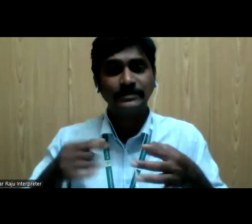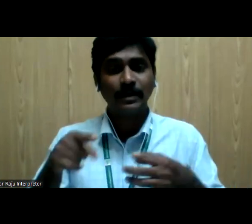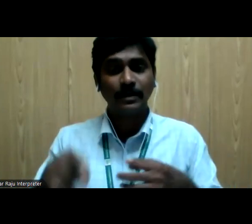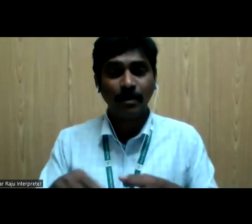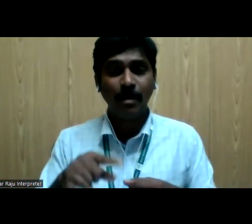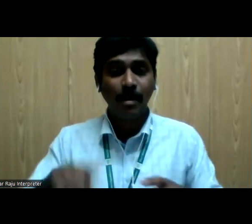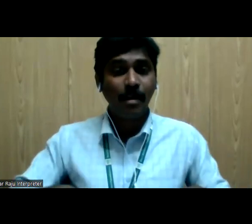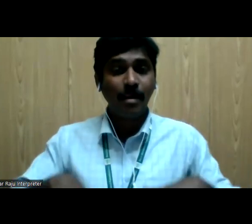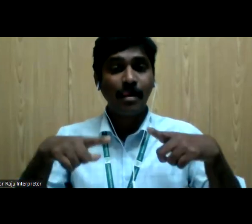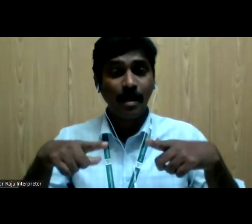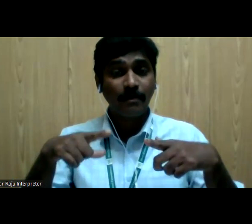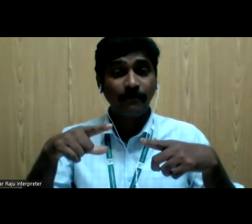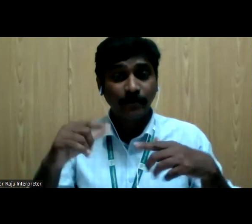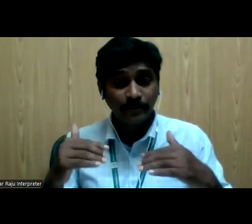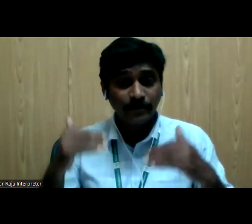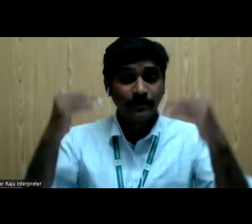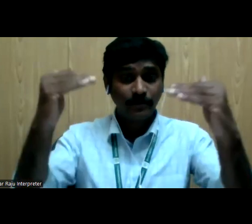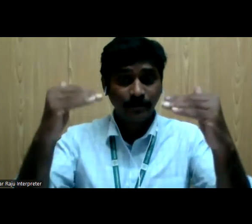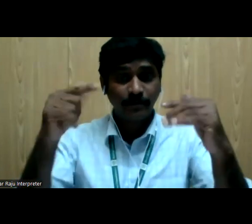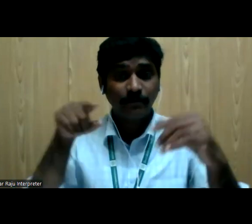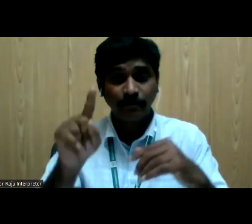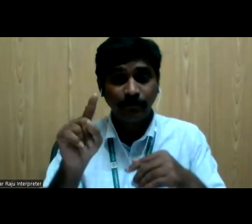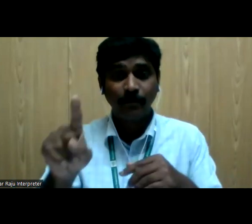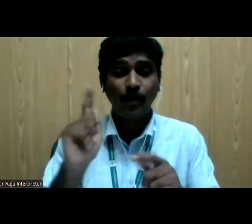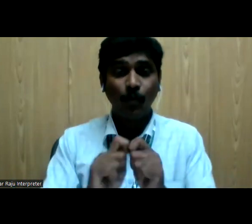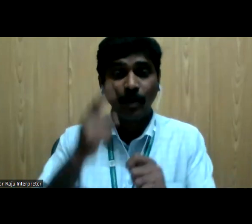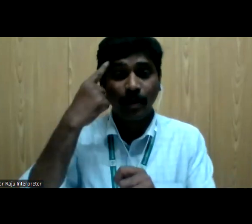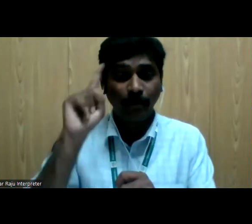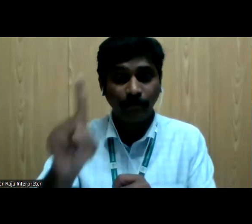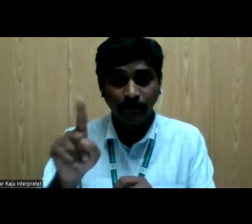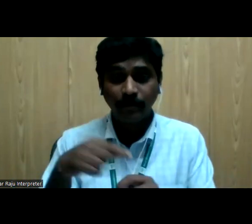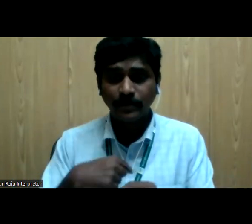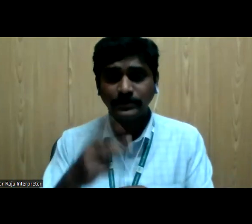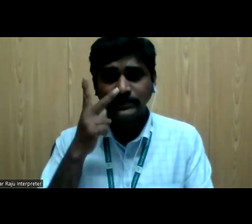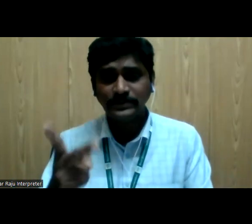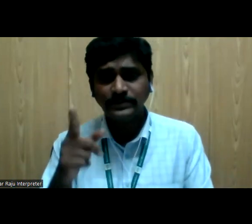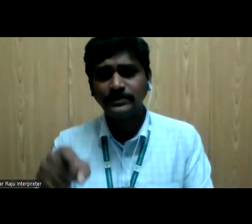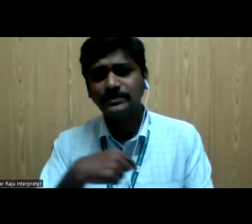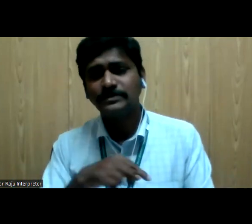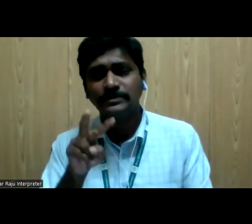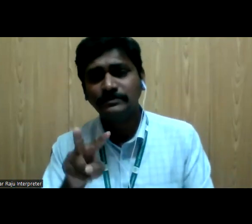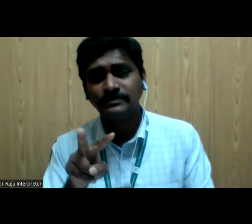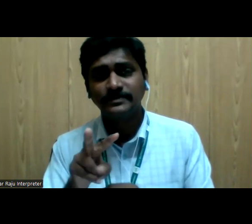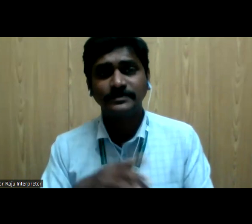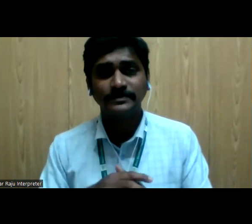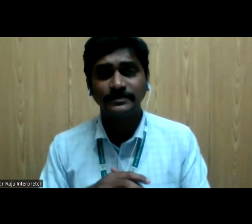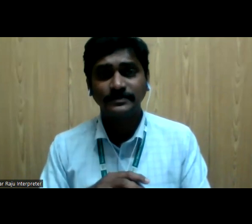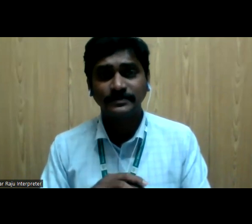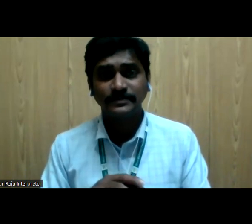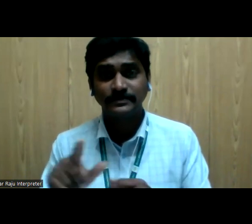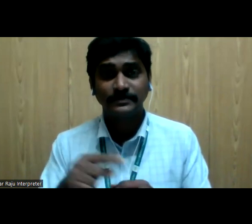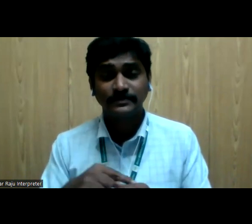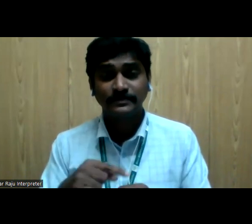life stage approach of working for persons with disabilities, because when we looked at it, this is one